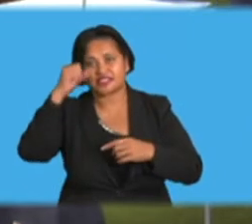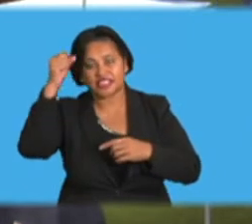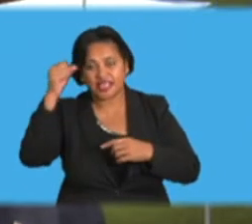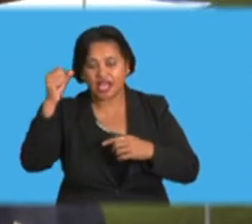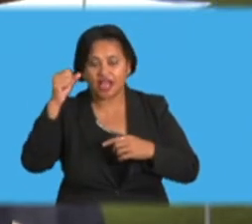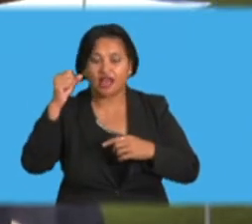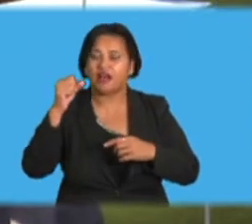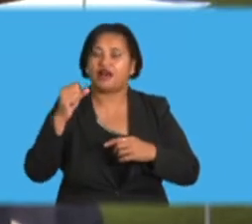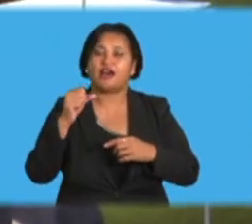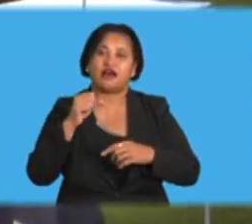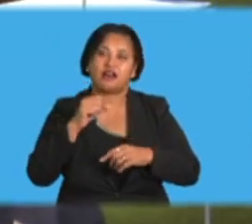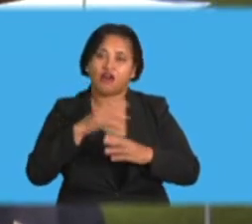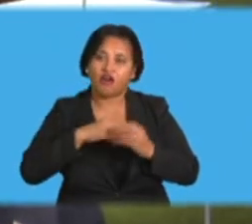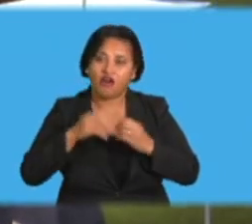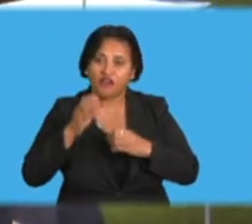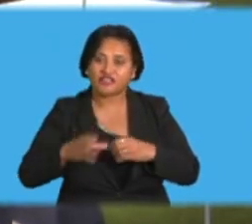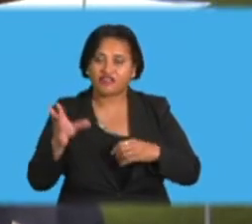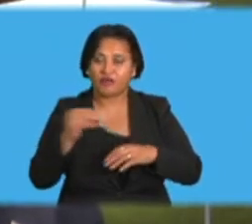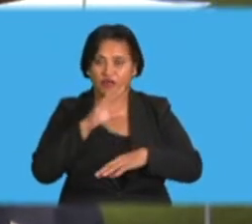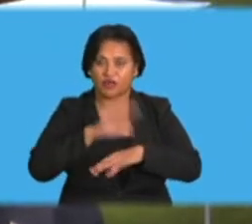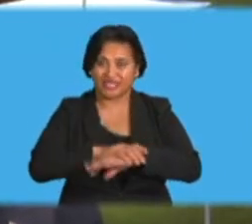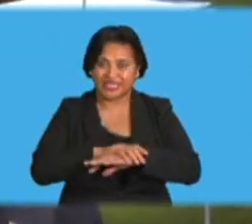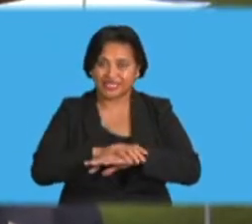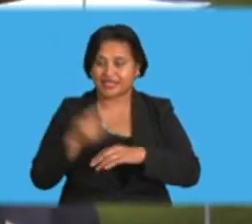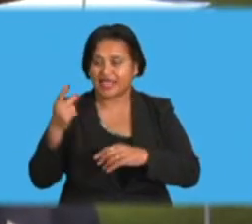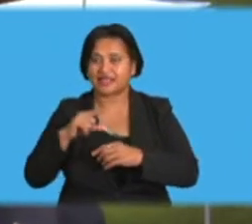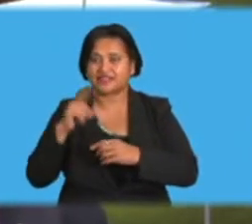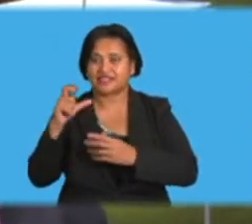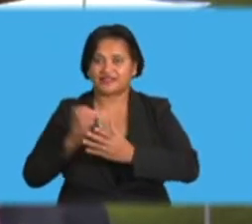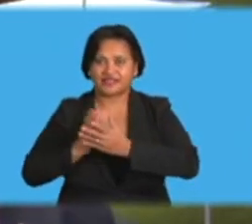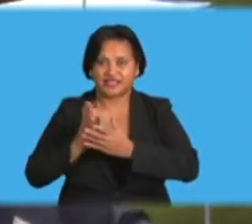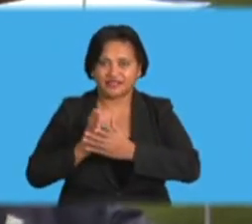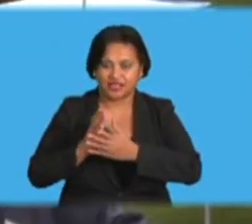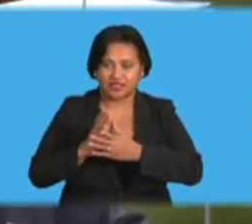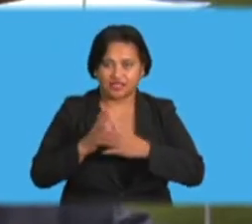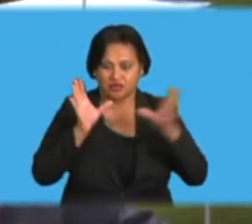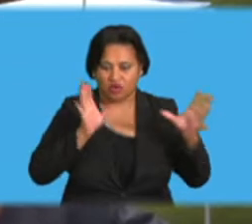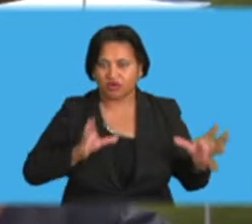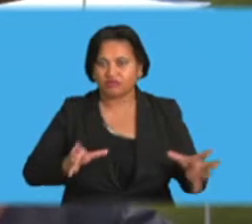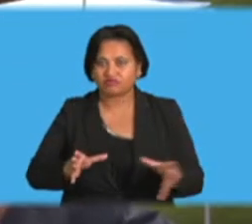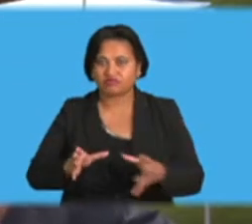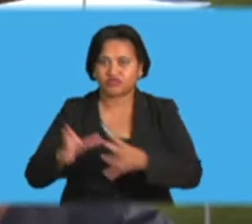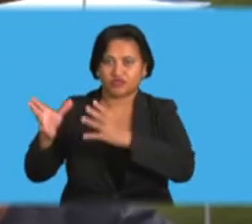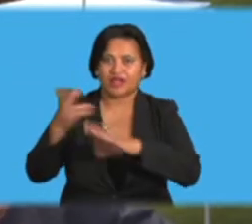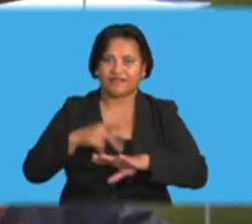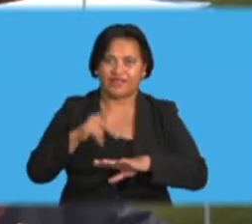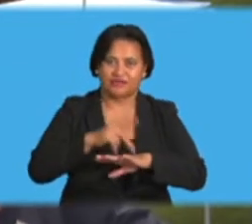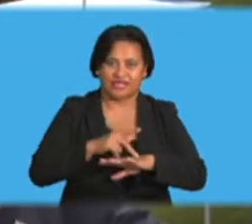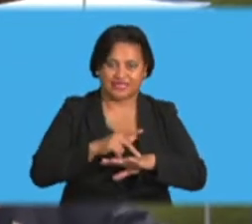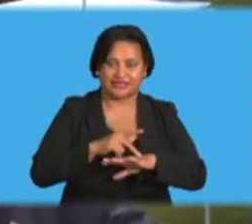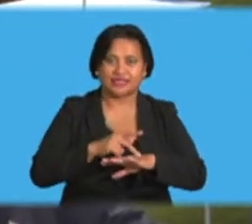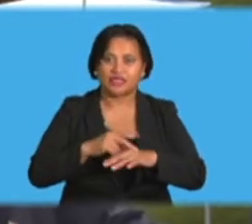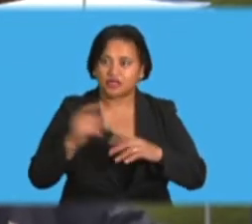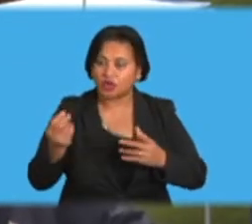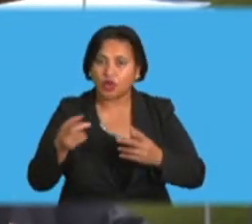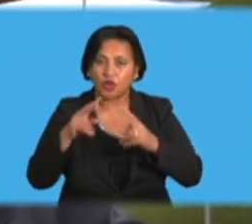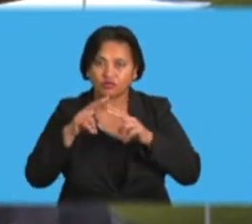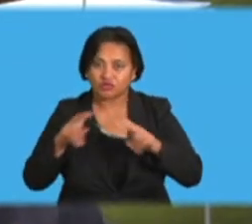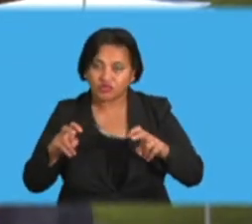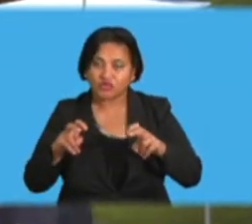Force and Ministry of Civil Service to understudy the logistical and security arrangements at the event, as Fiji will be hosting